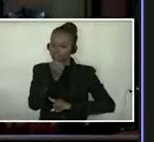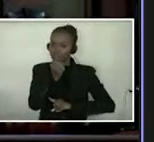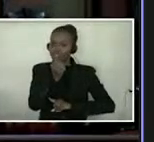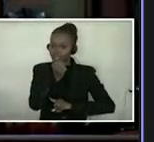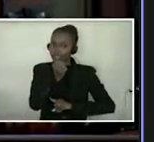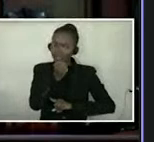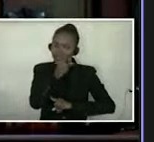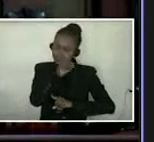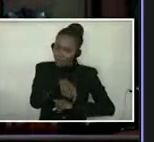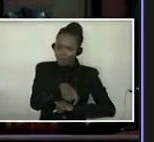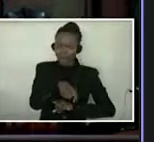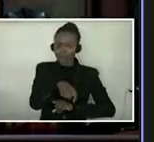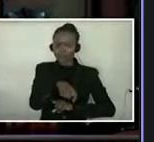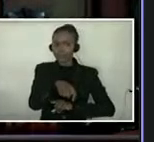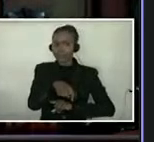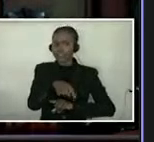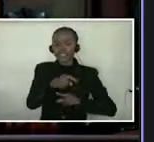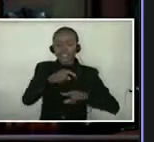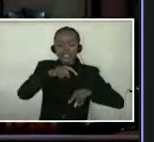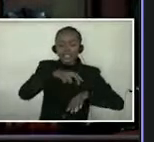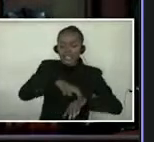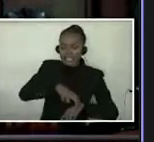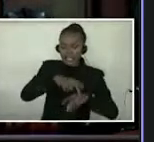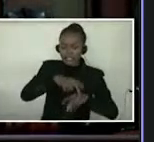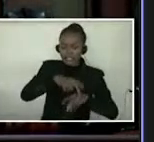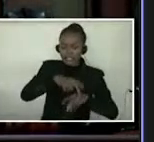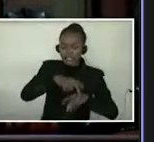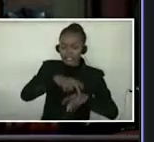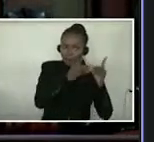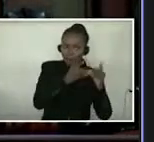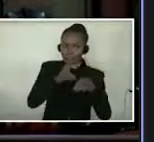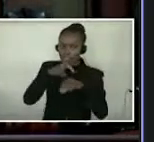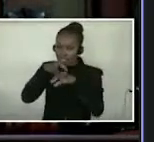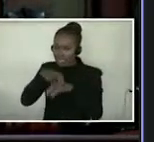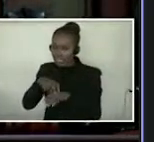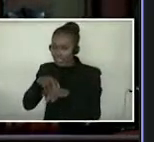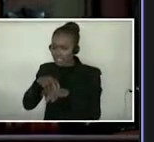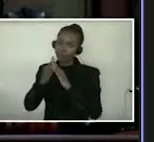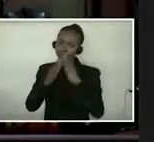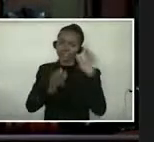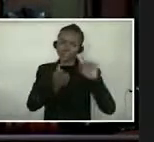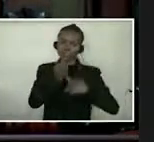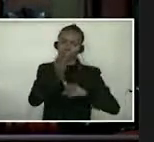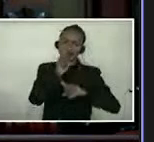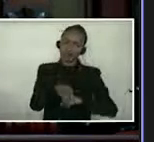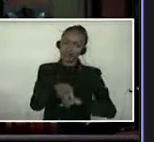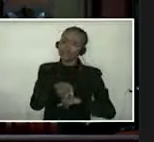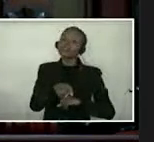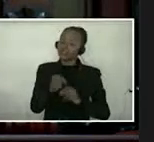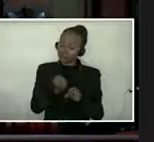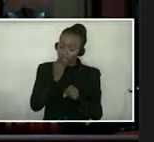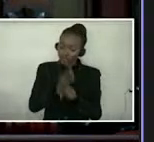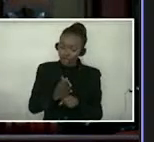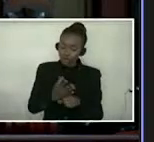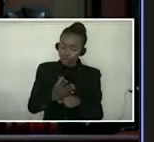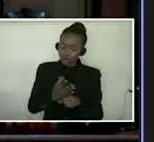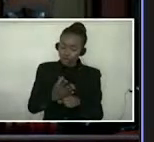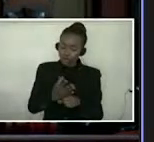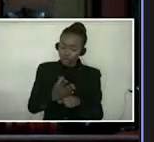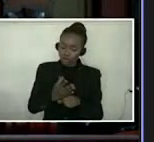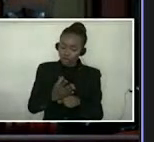of the department as well as of the community in pursuing all that is to ensure service delivery that